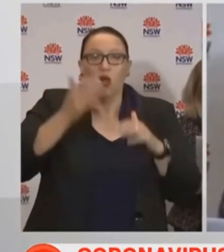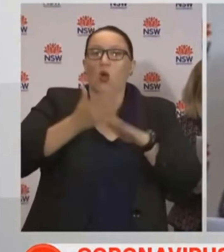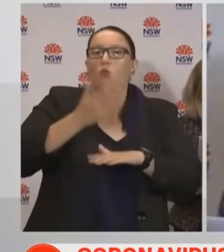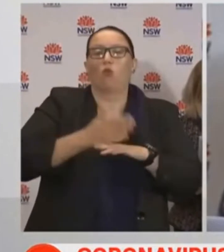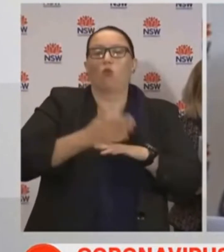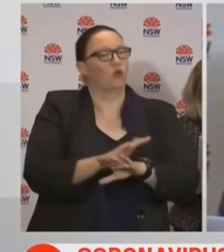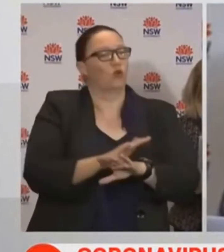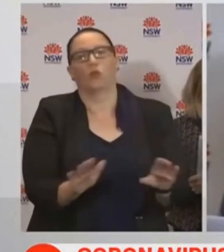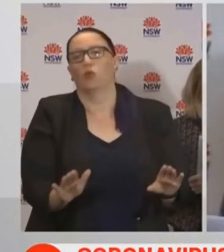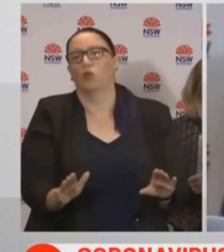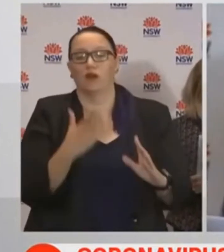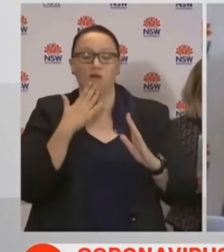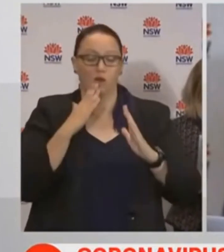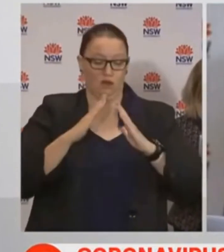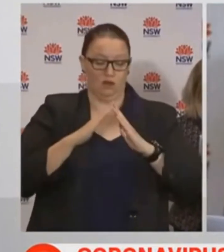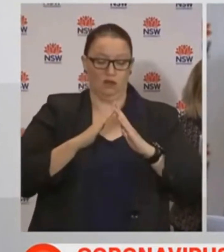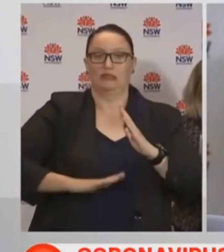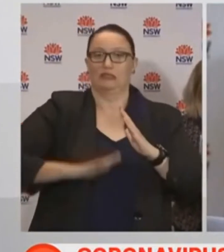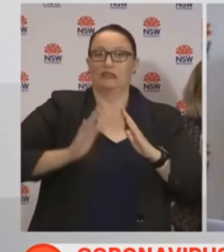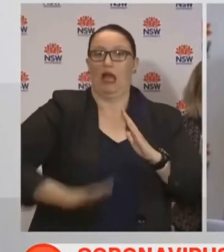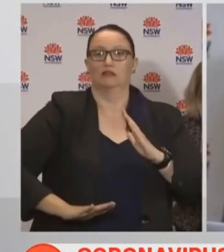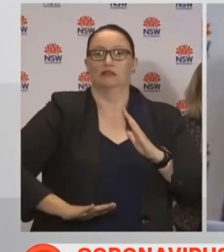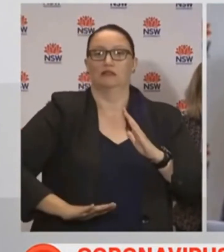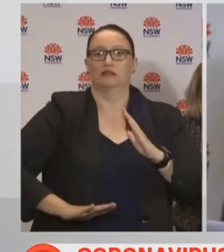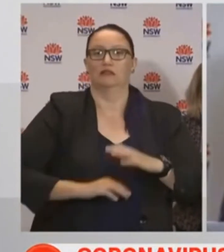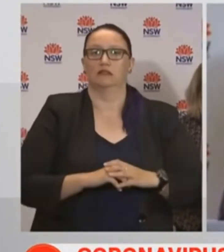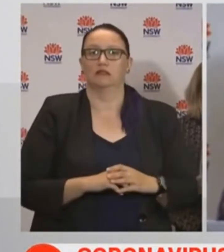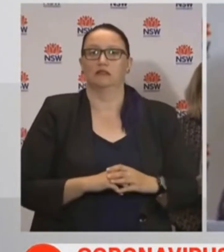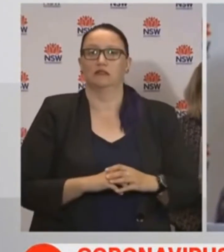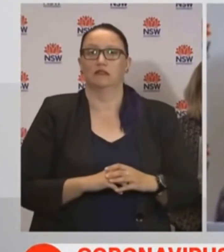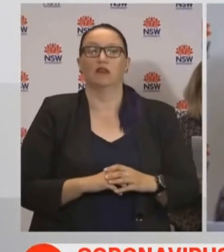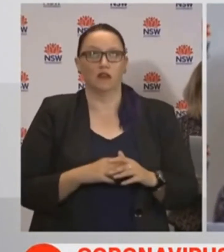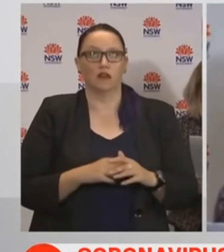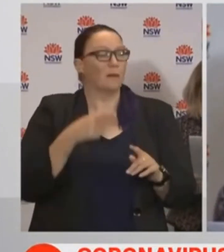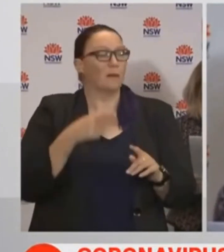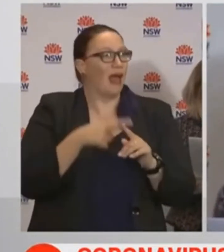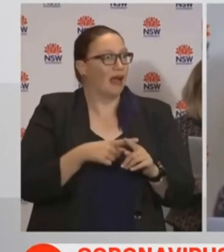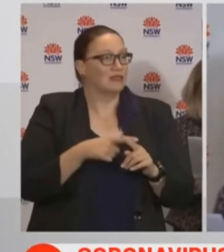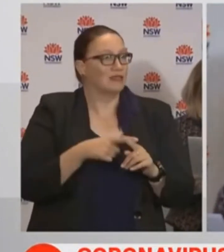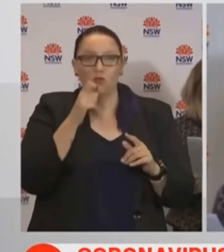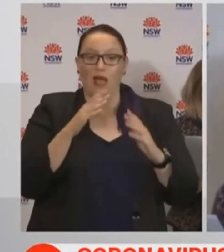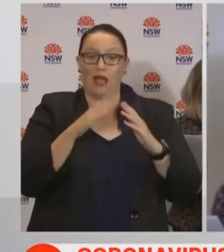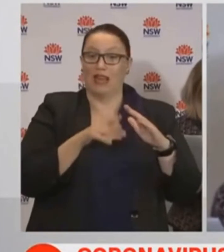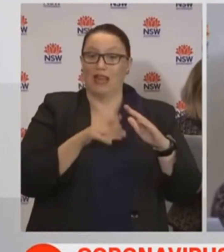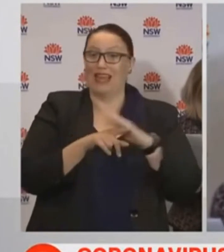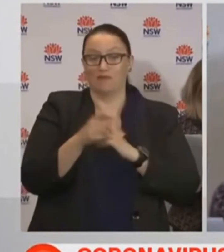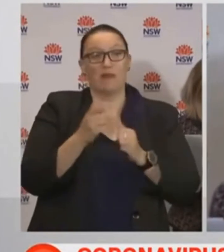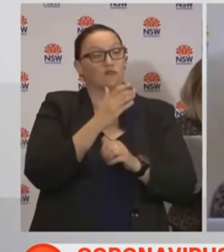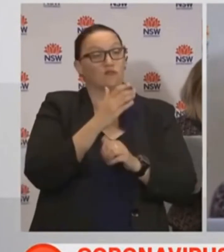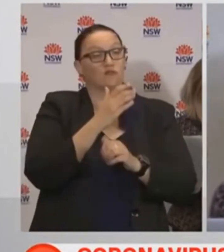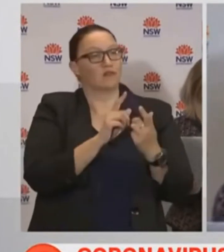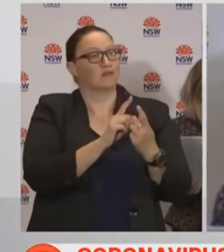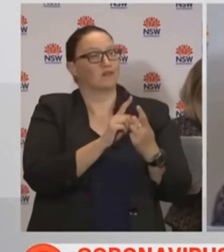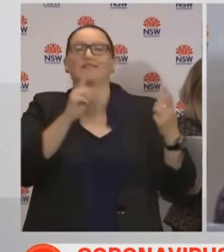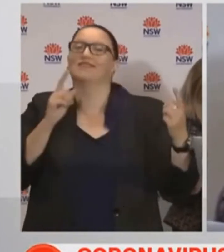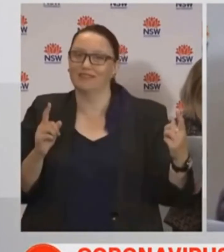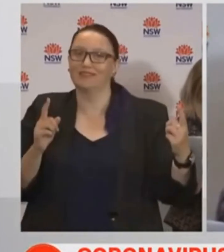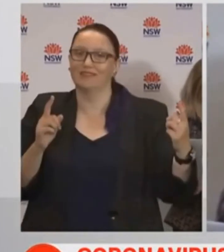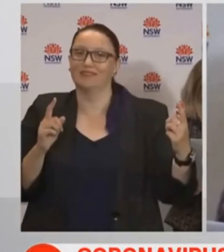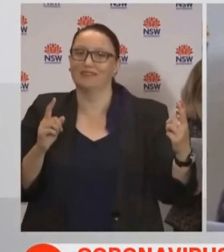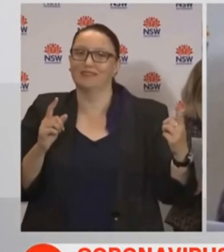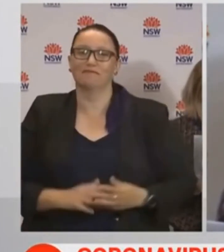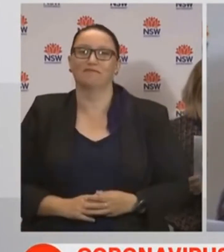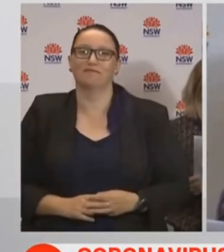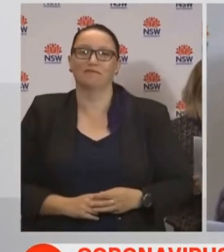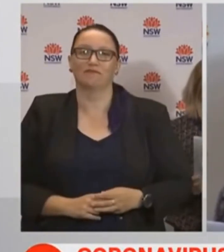Make sure if you do leave the house that you have social distancing. Absolutely critical. And also make sure that you're very conscious